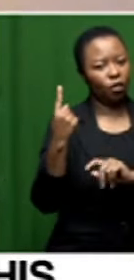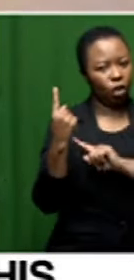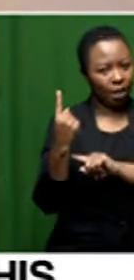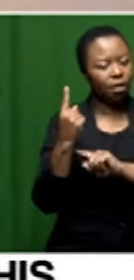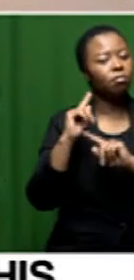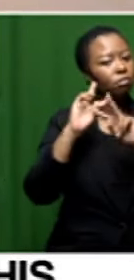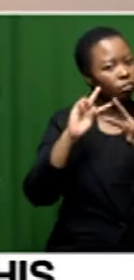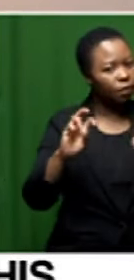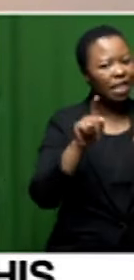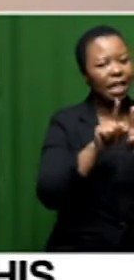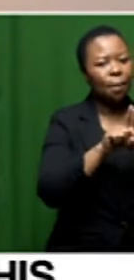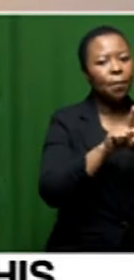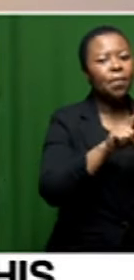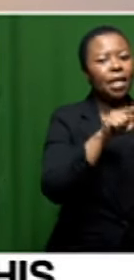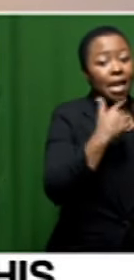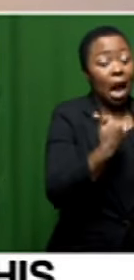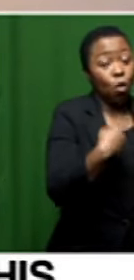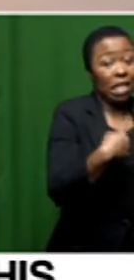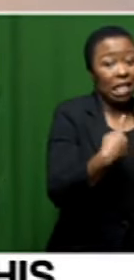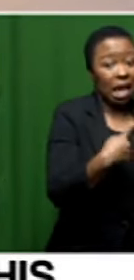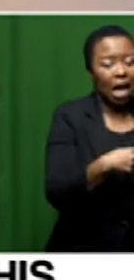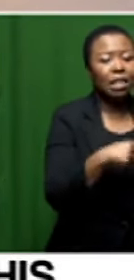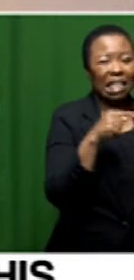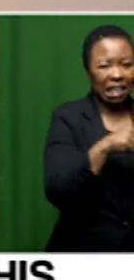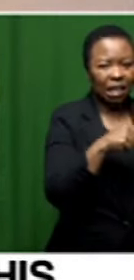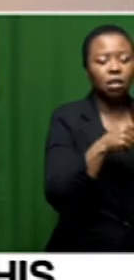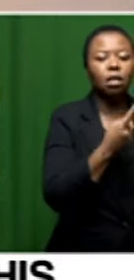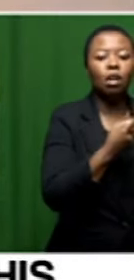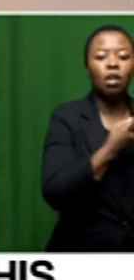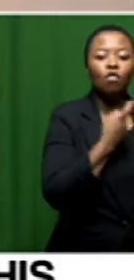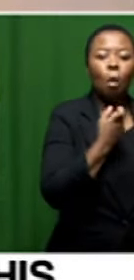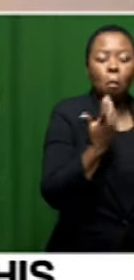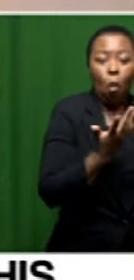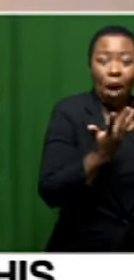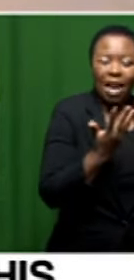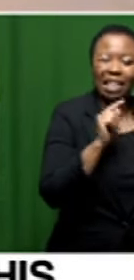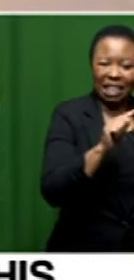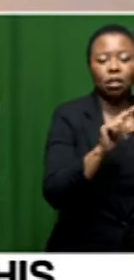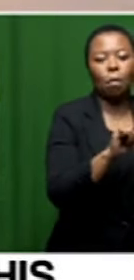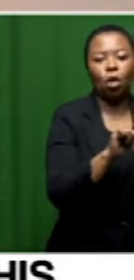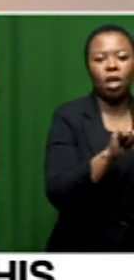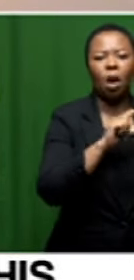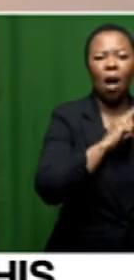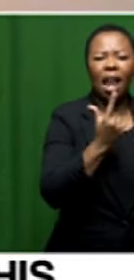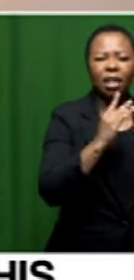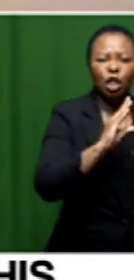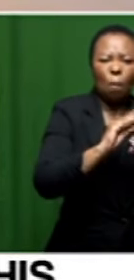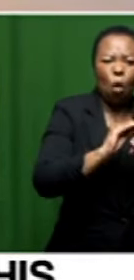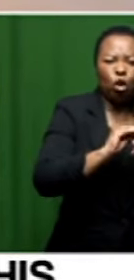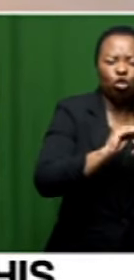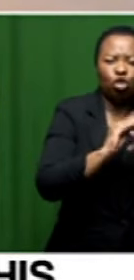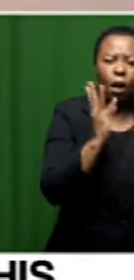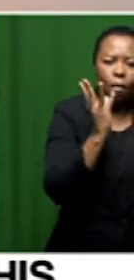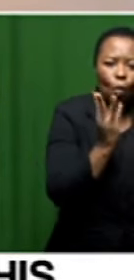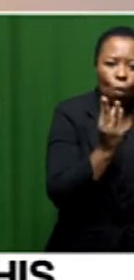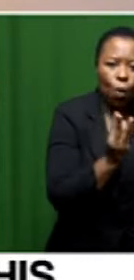In case of spirulina that we were discussing, the source is very, very important mm-hmm. because spirulina acts like a sponge, so it absorbs everything